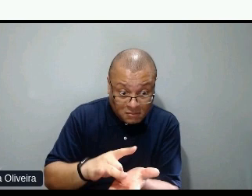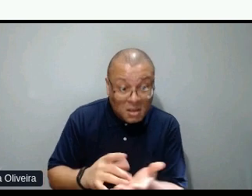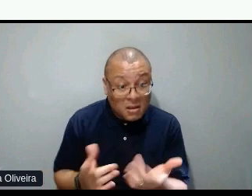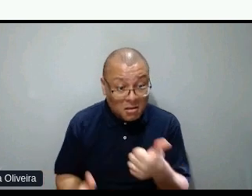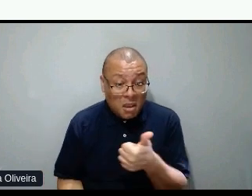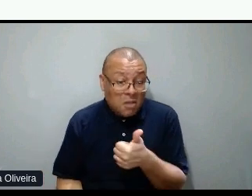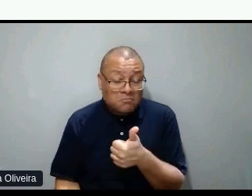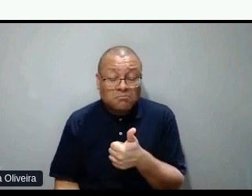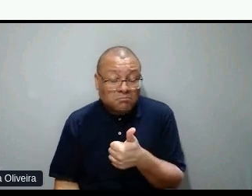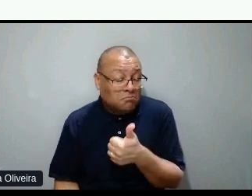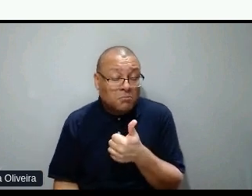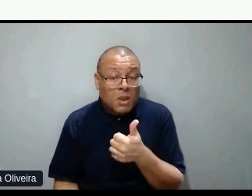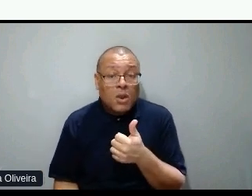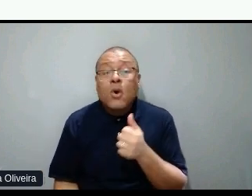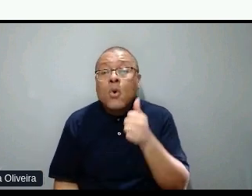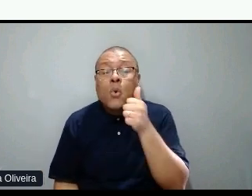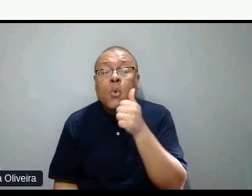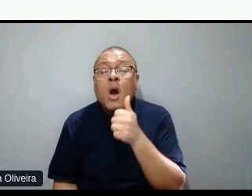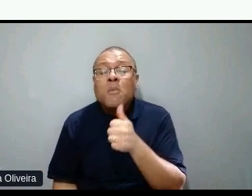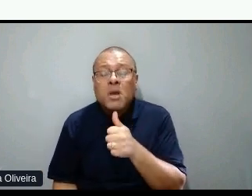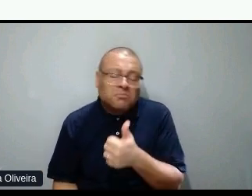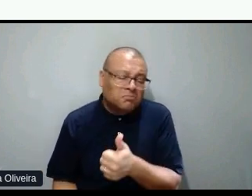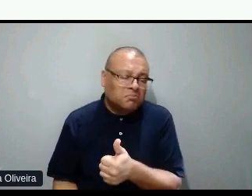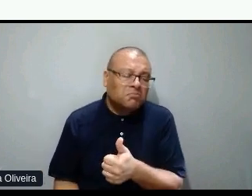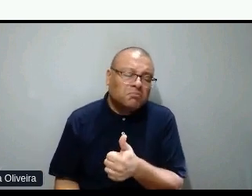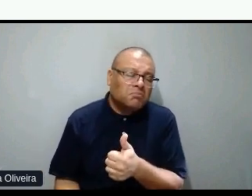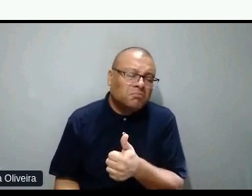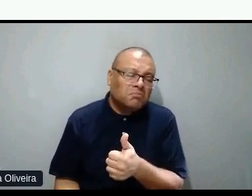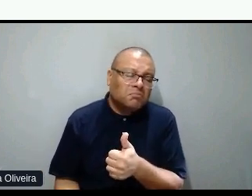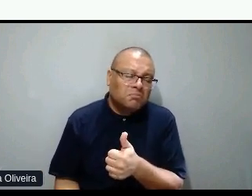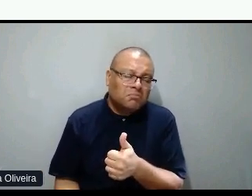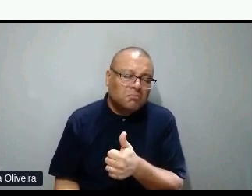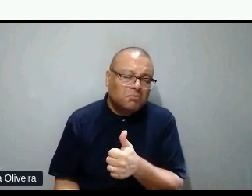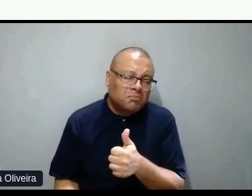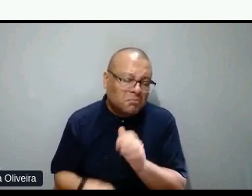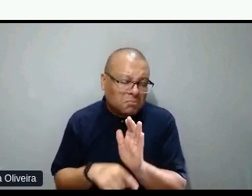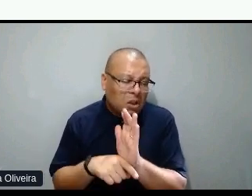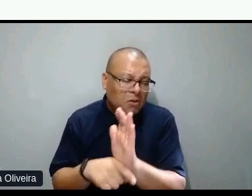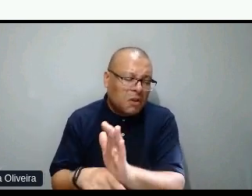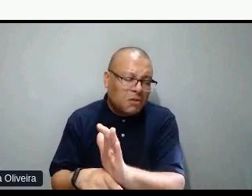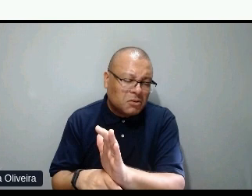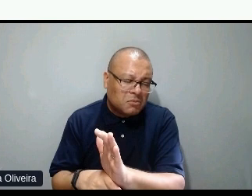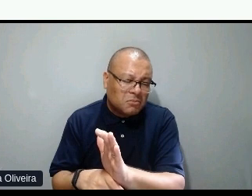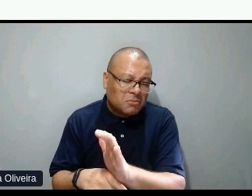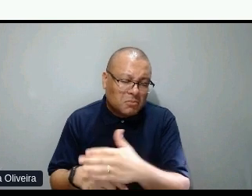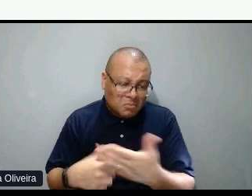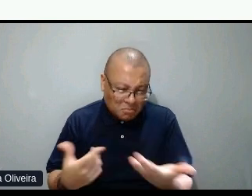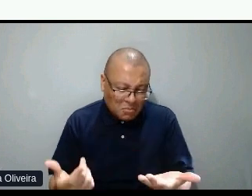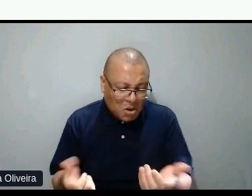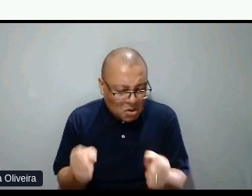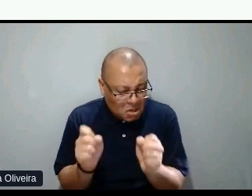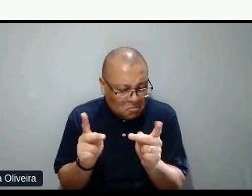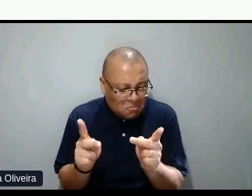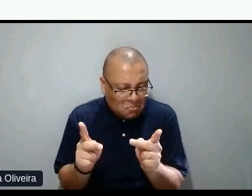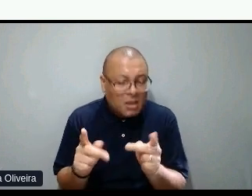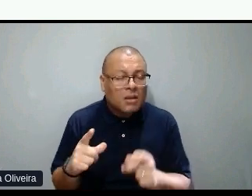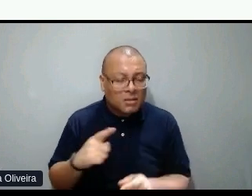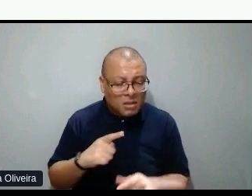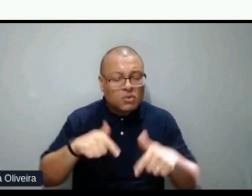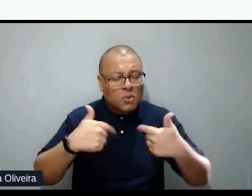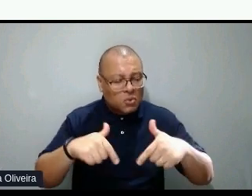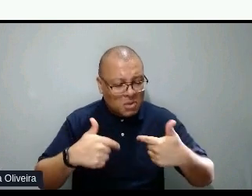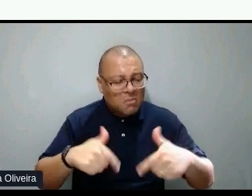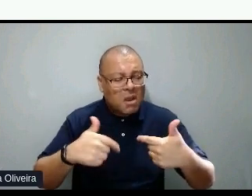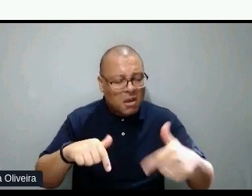but women should just apply, that doesn't help. If we make a realization is that, okay, every time we have a job ad